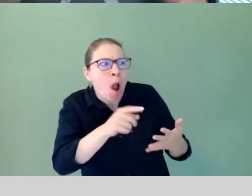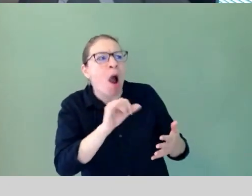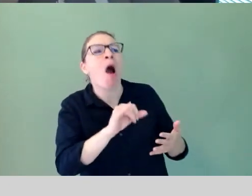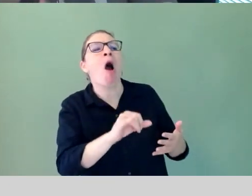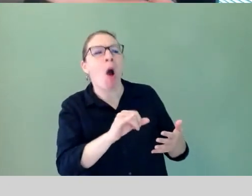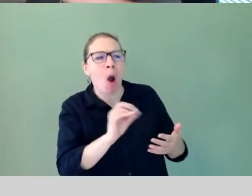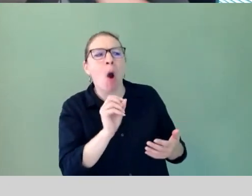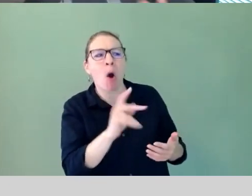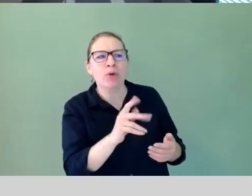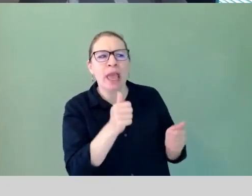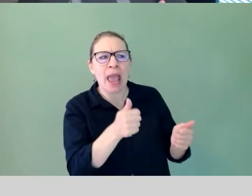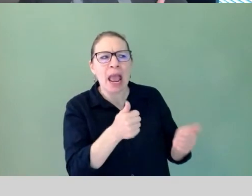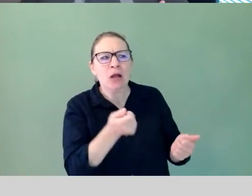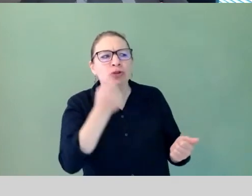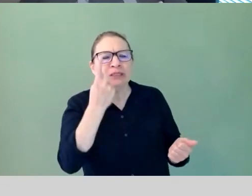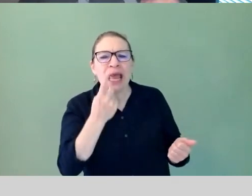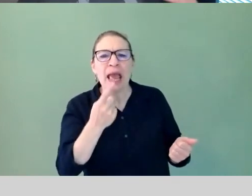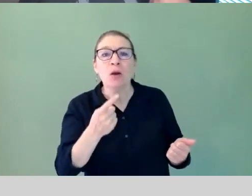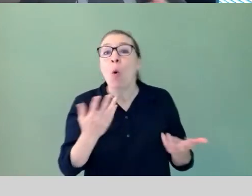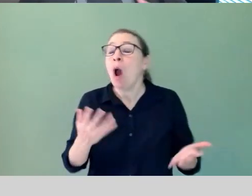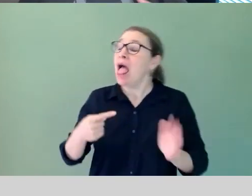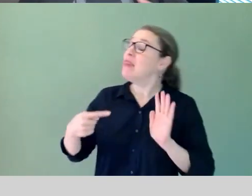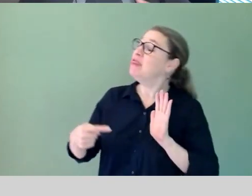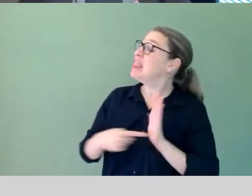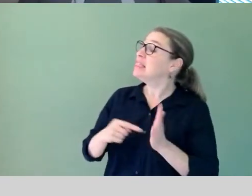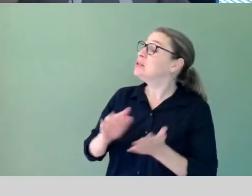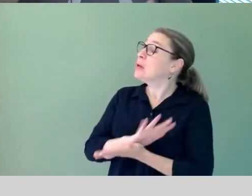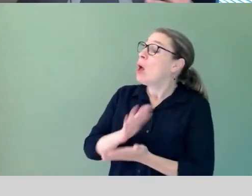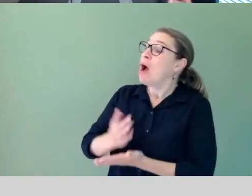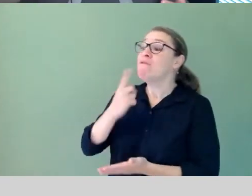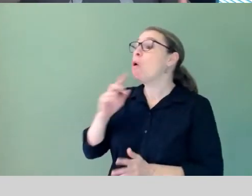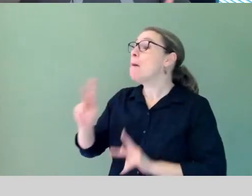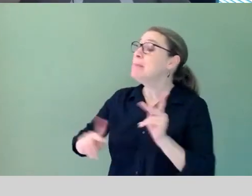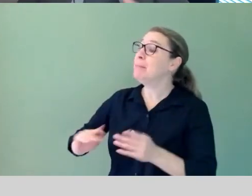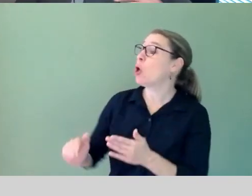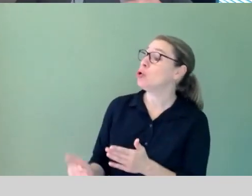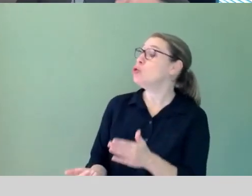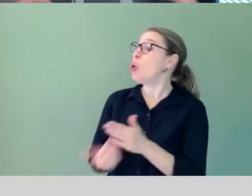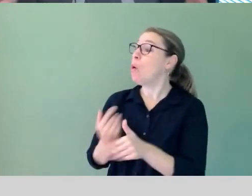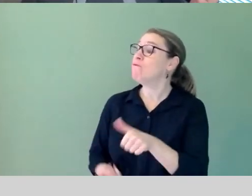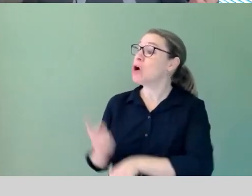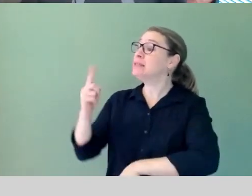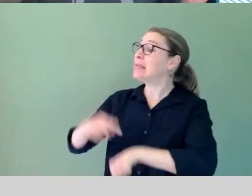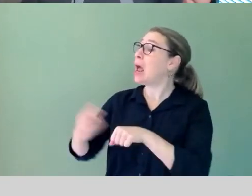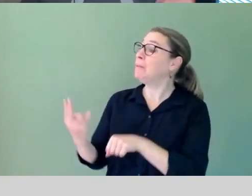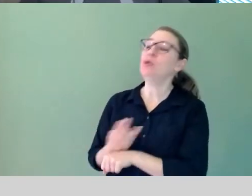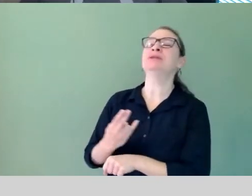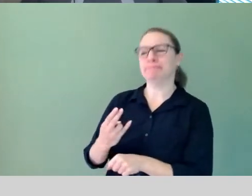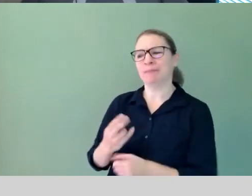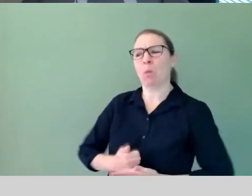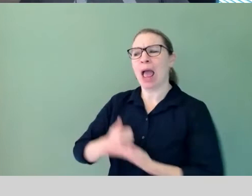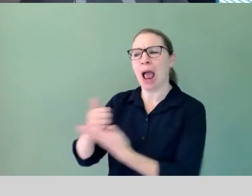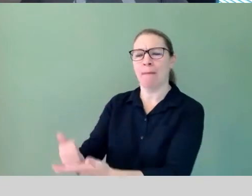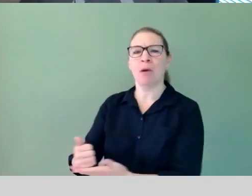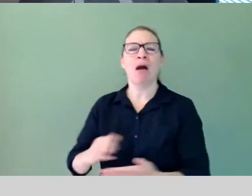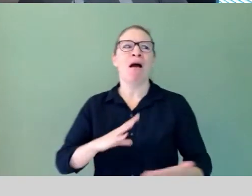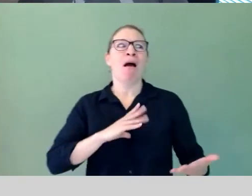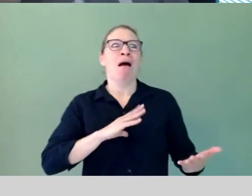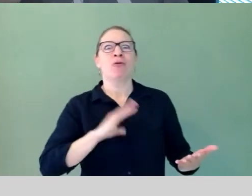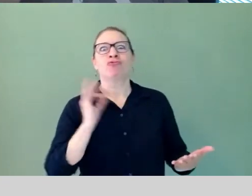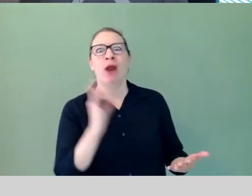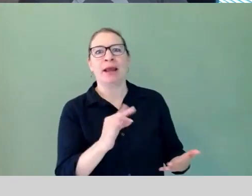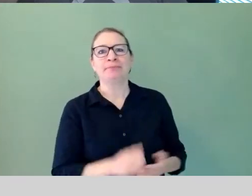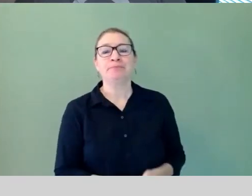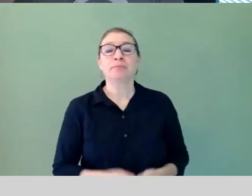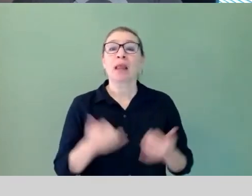and then allow you to just continue on with it. So, tip number 6, define all of your acronyms. Tech